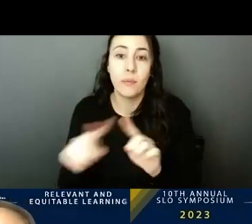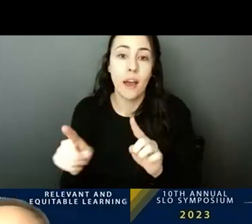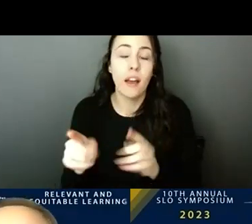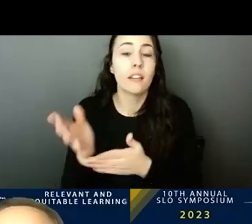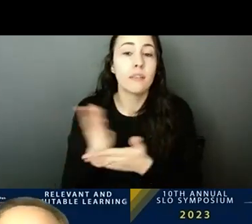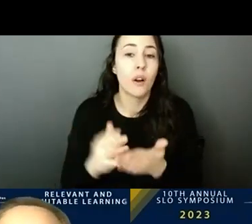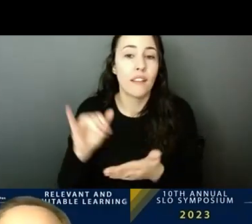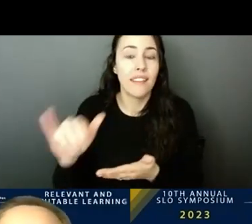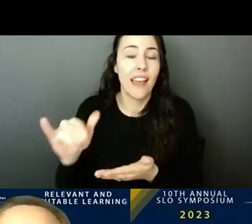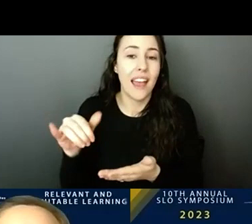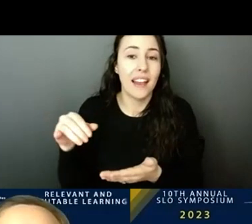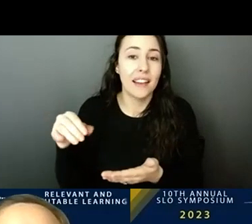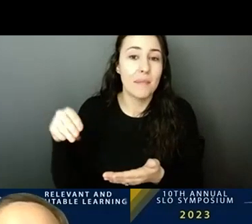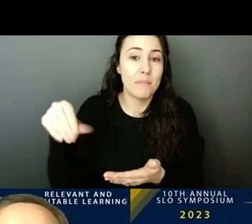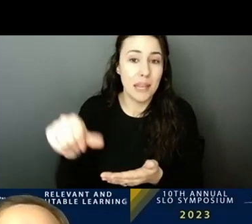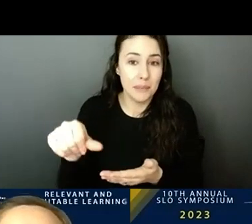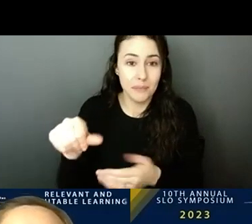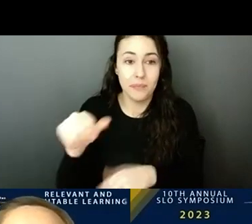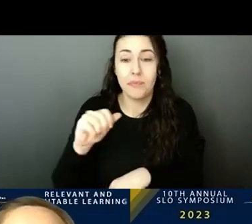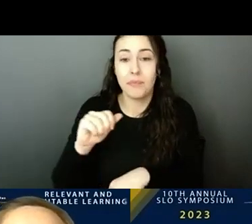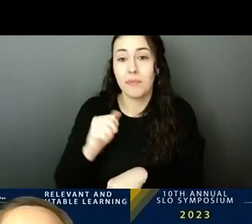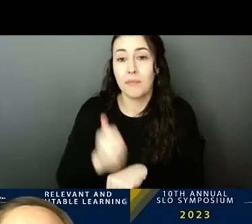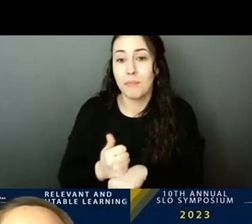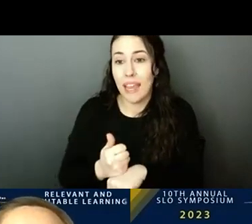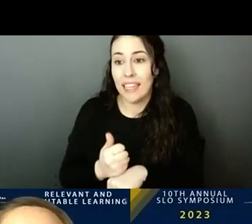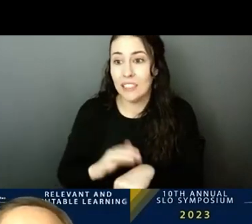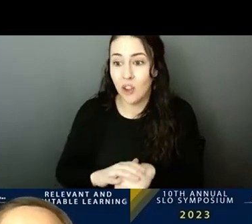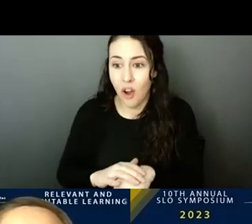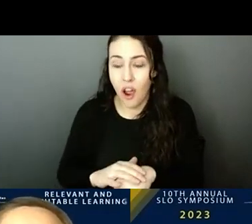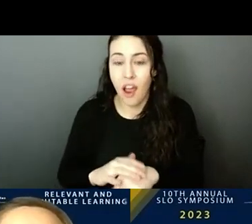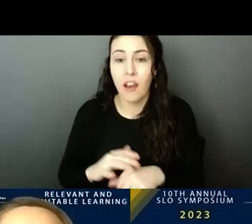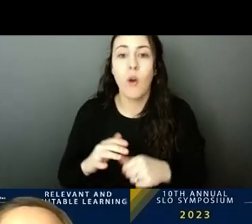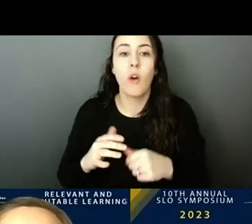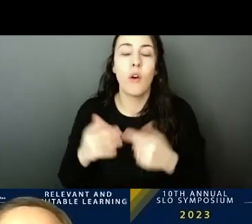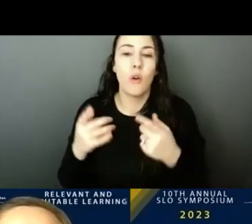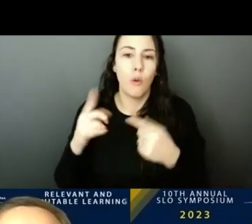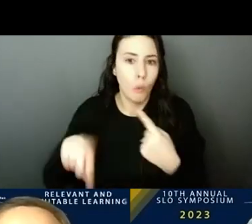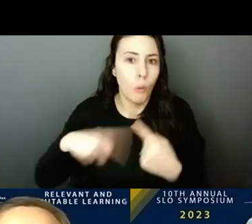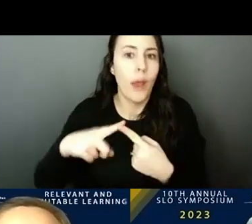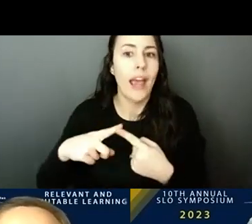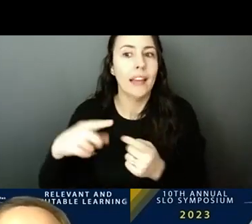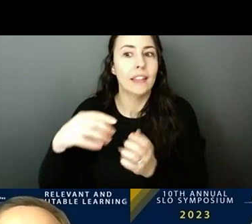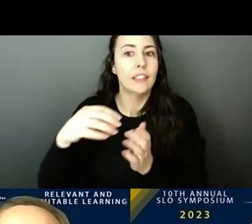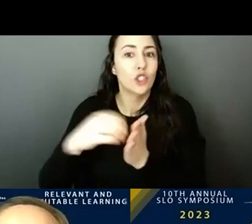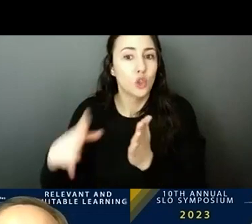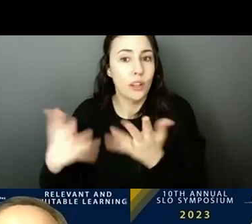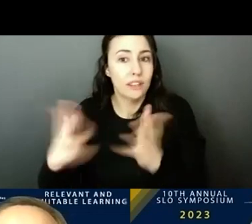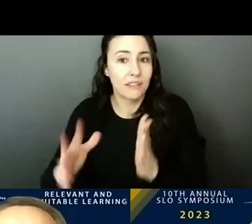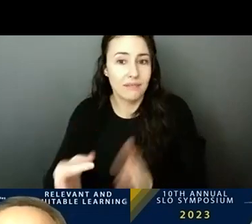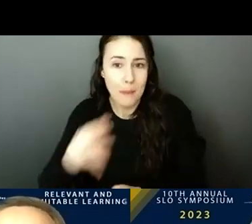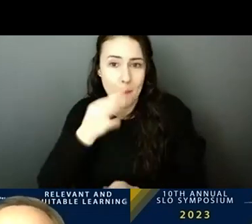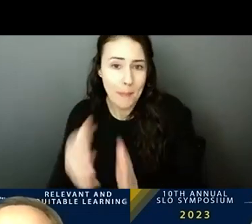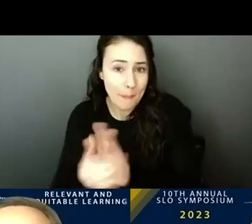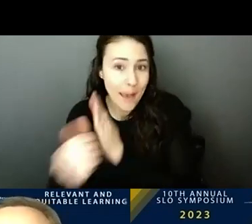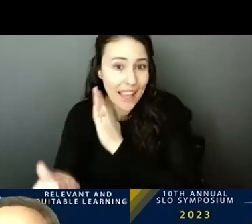that payment that's actually based on as students master, the college gets more money, right? So you will